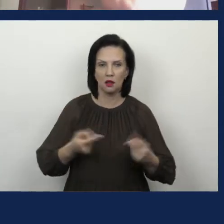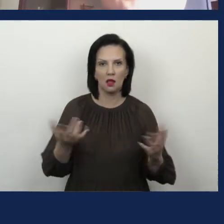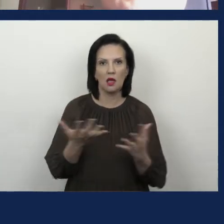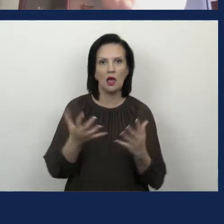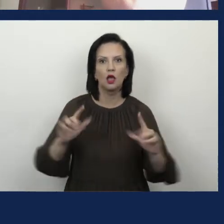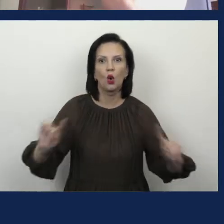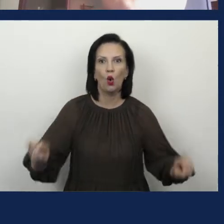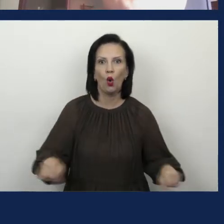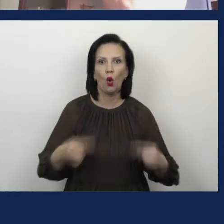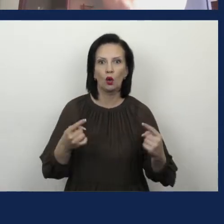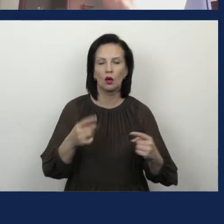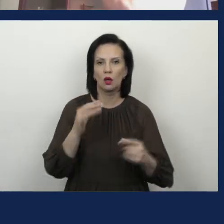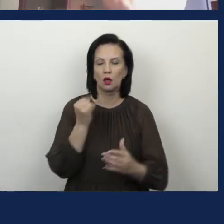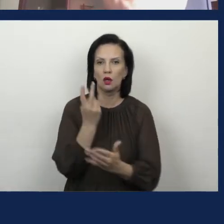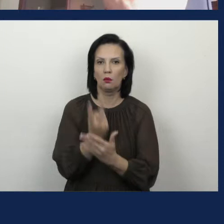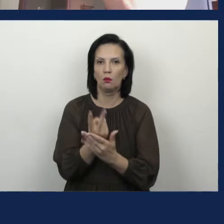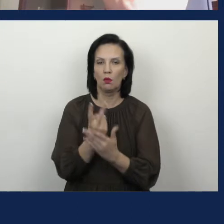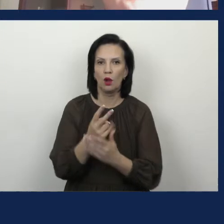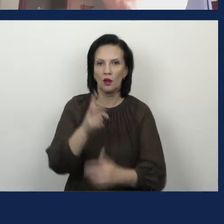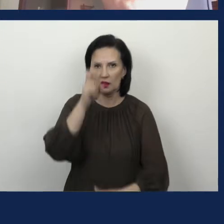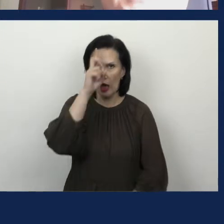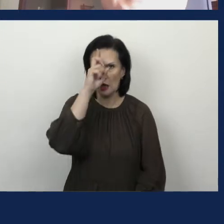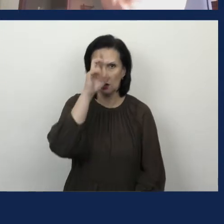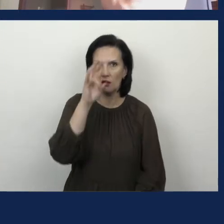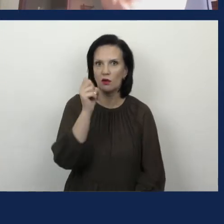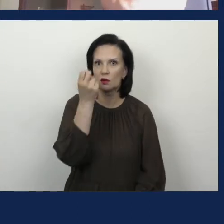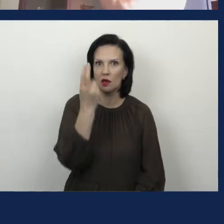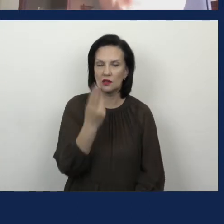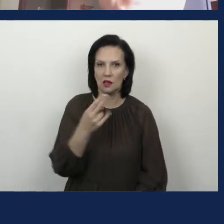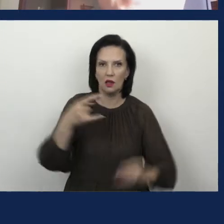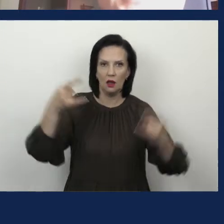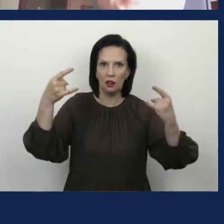streamed by the public national broadcaster.